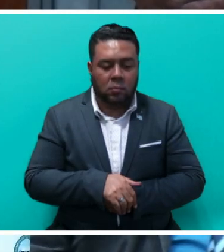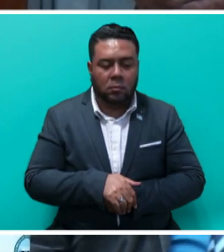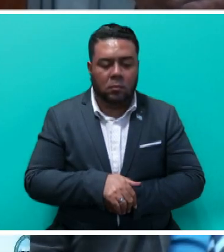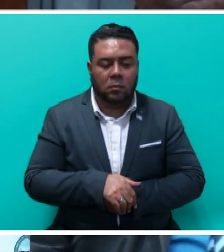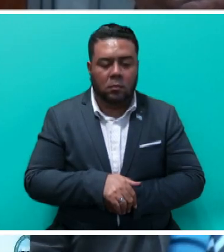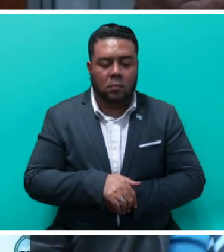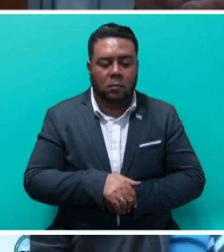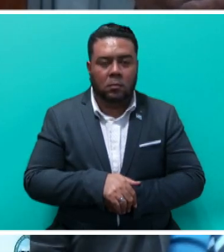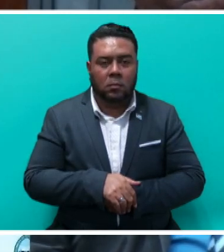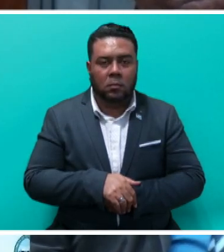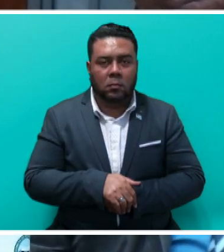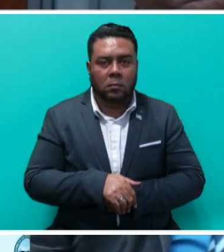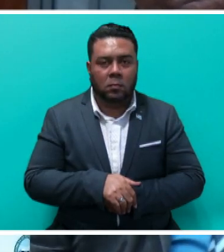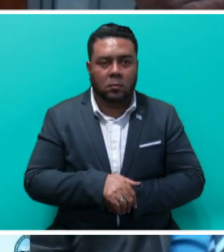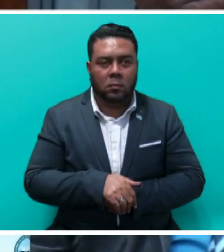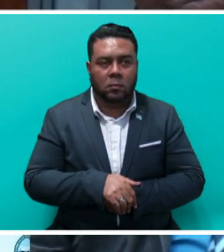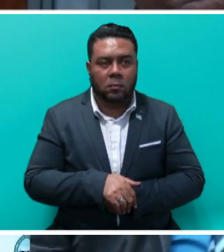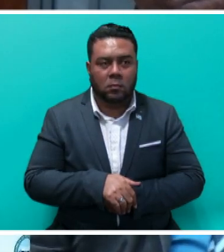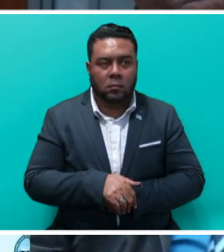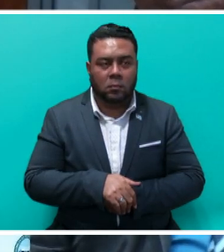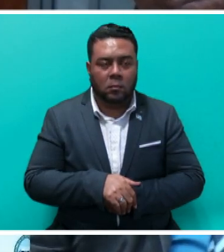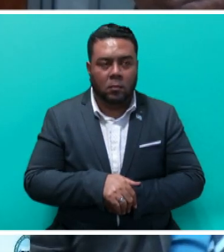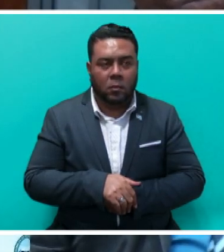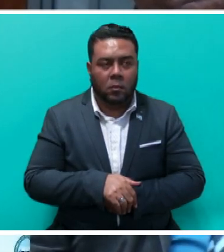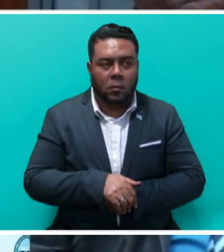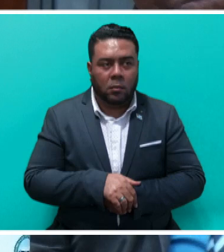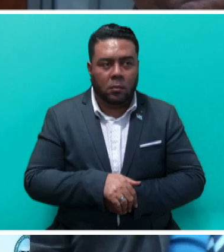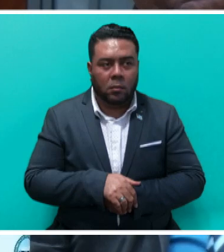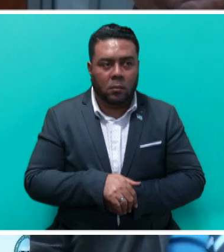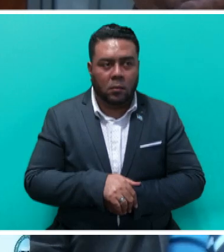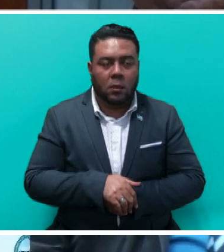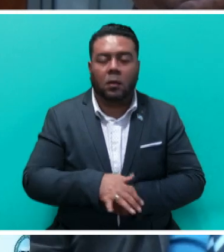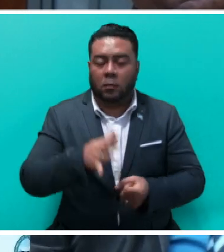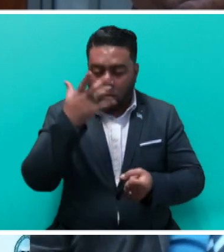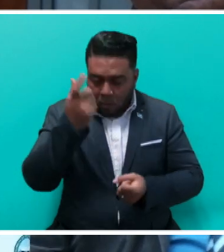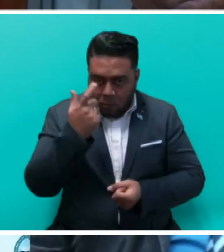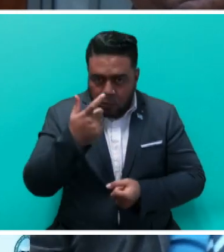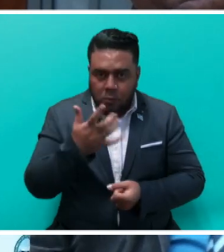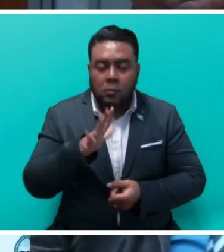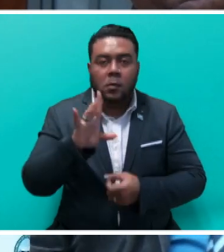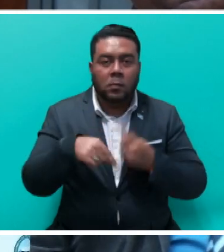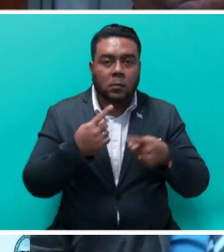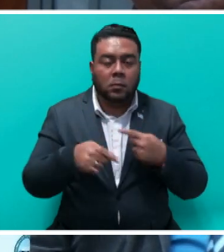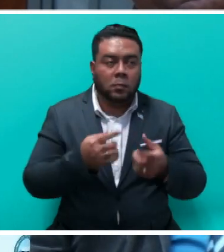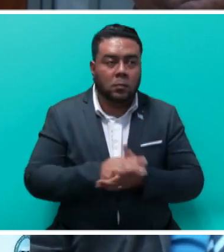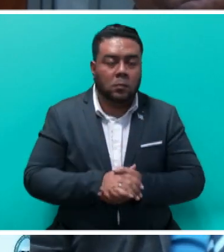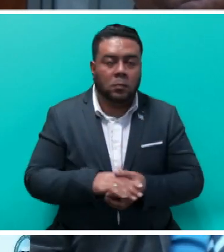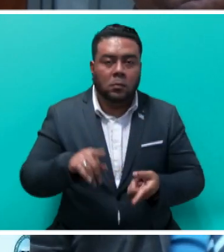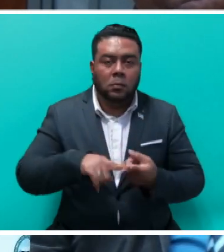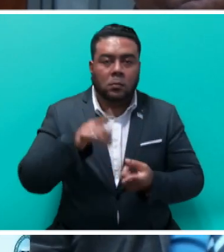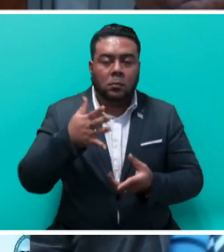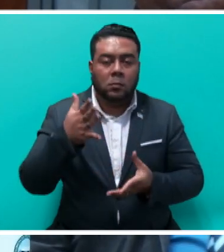It is important to note, Mr. Speaker, sir, that municipal councils have expressed concerns about increasing traffic